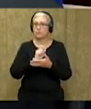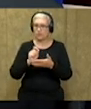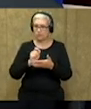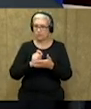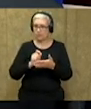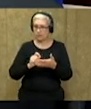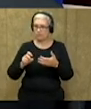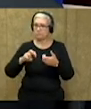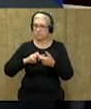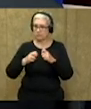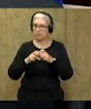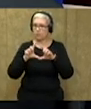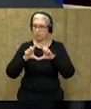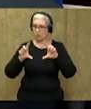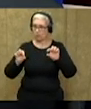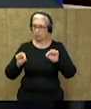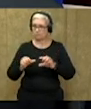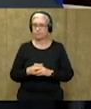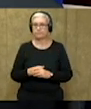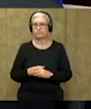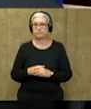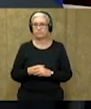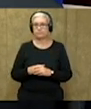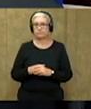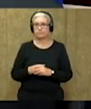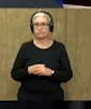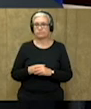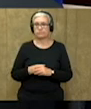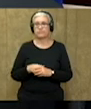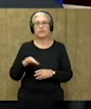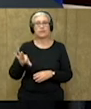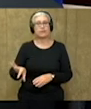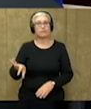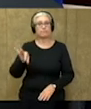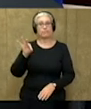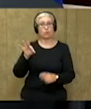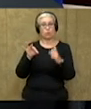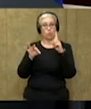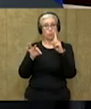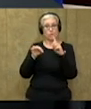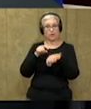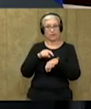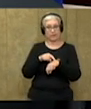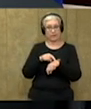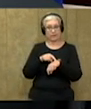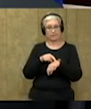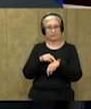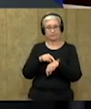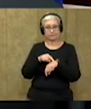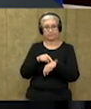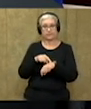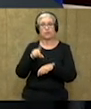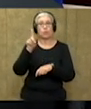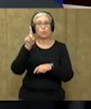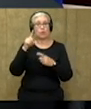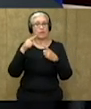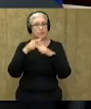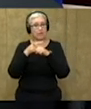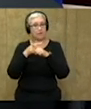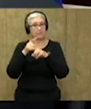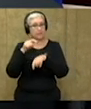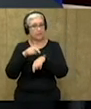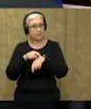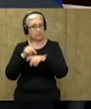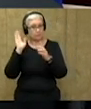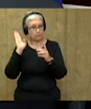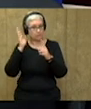that you have on little cards, and perhaps you can pull them one at a time. Remember, you only focus on one conflict at a time.